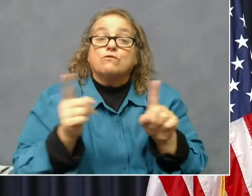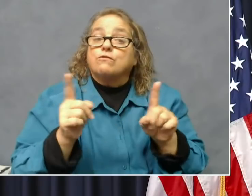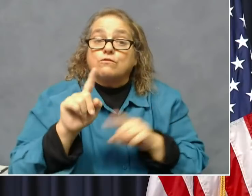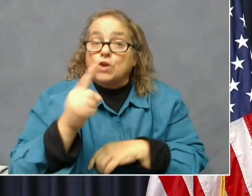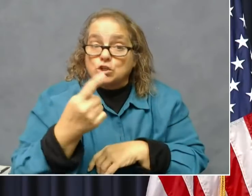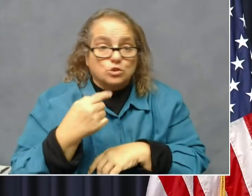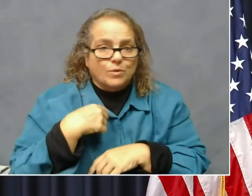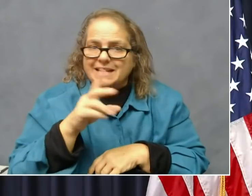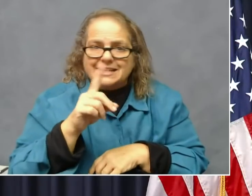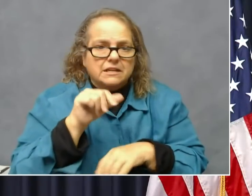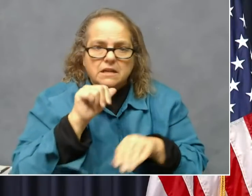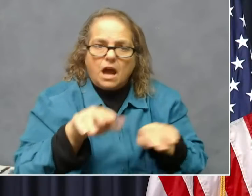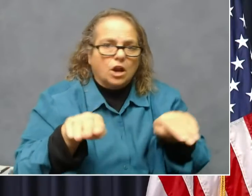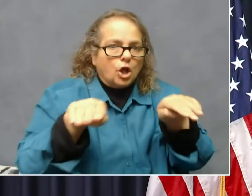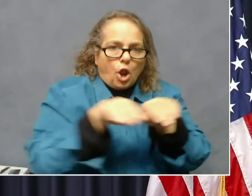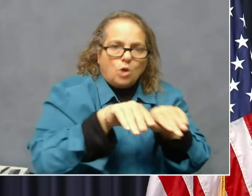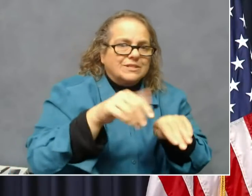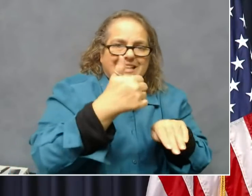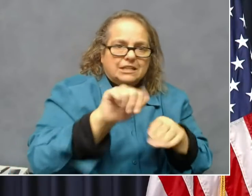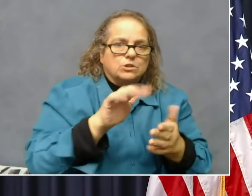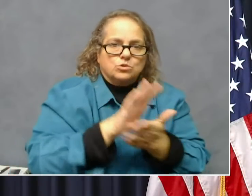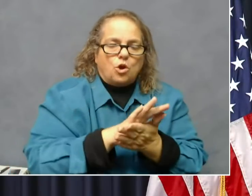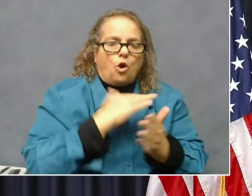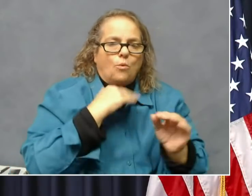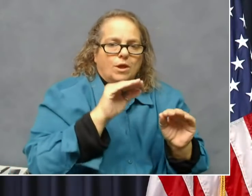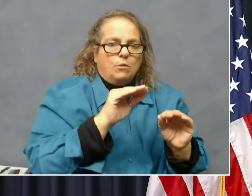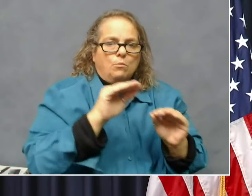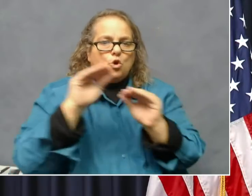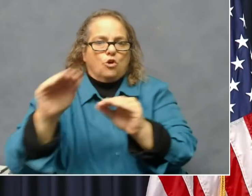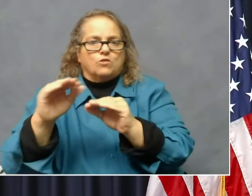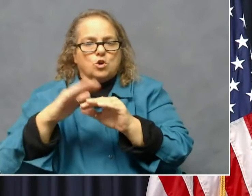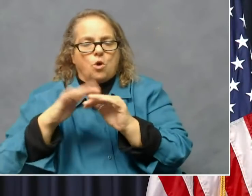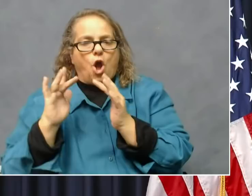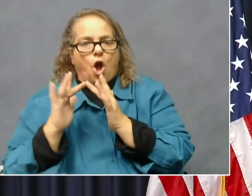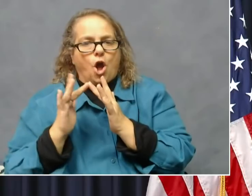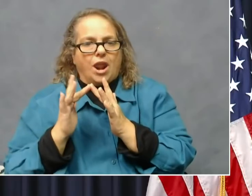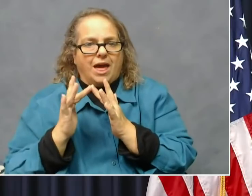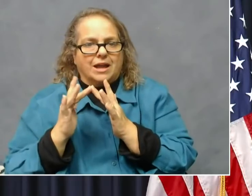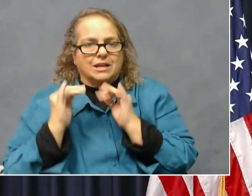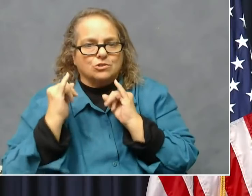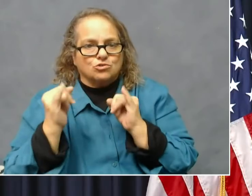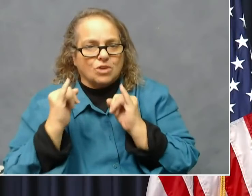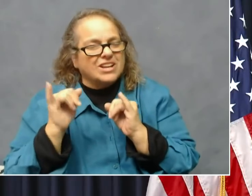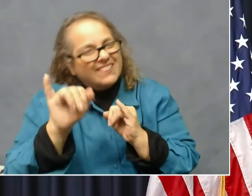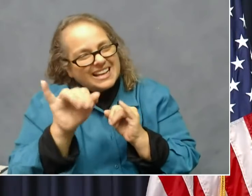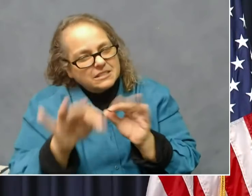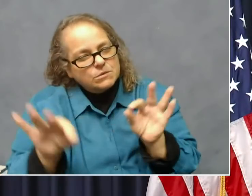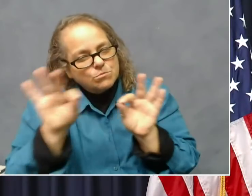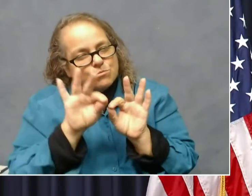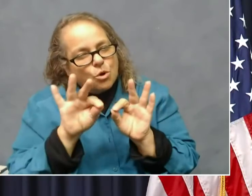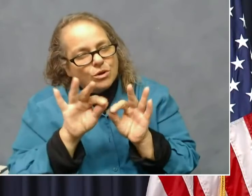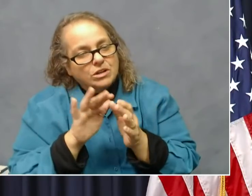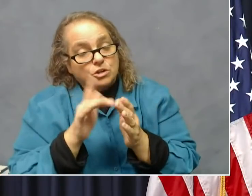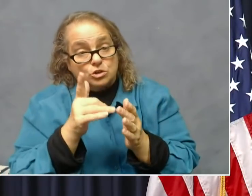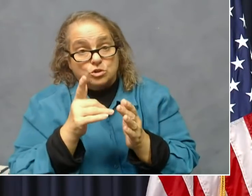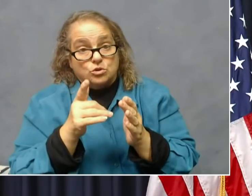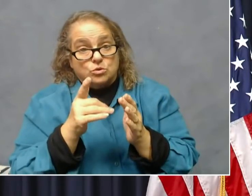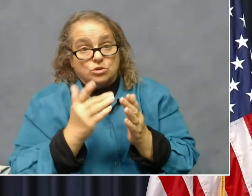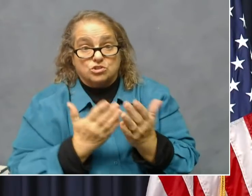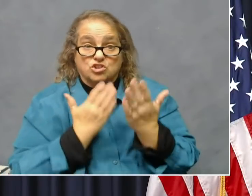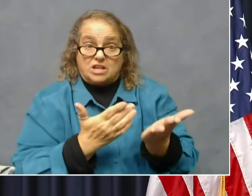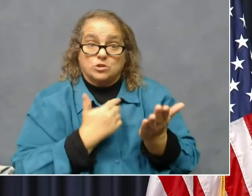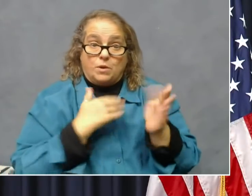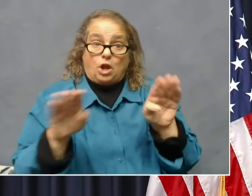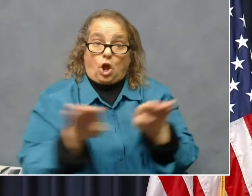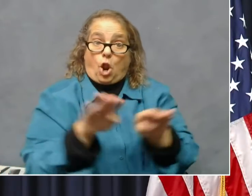moved them to online virtual instruction. And I think that's important, because suggesting a school is closed suggests the